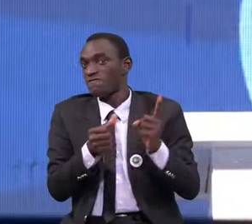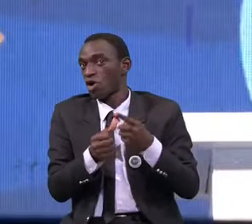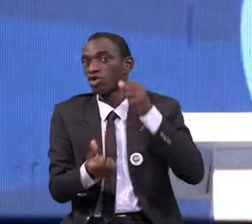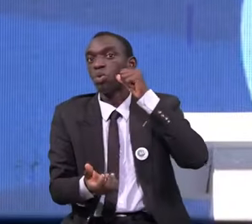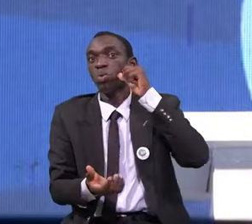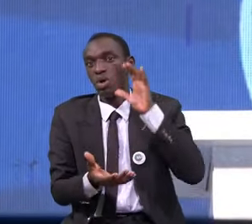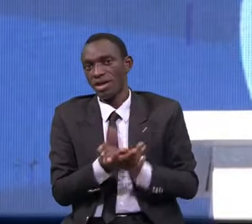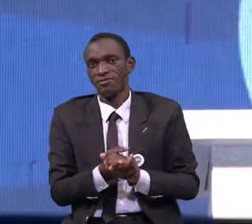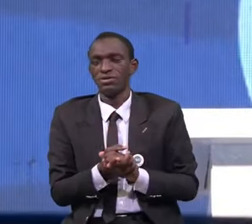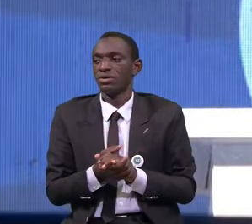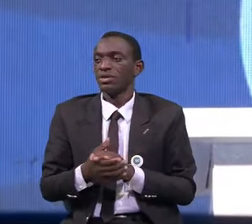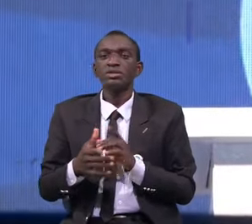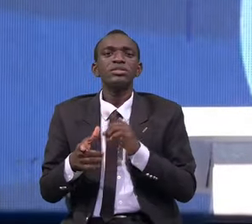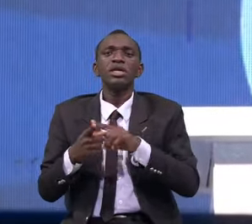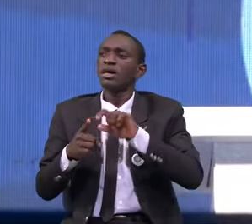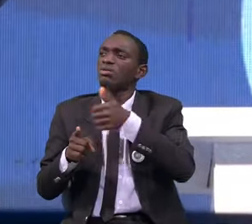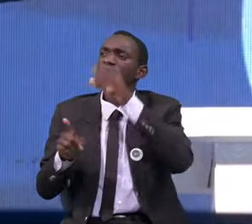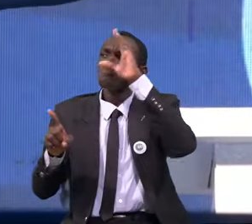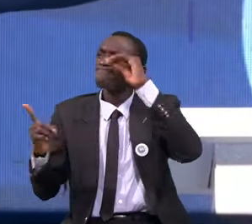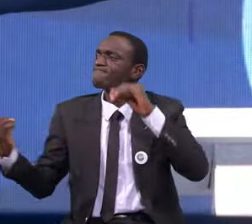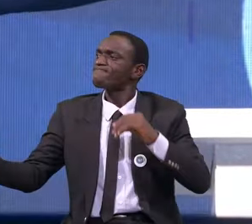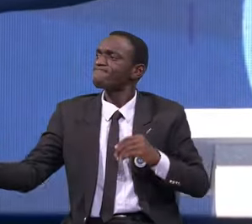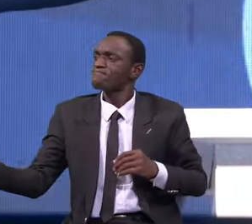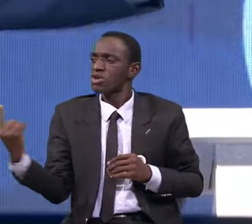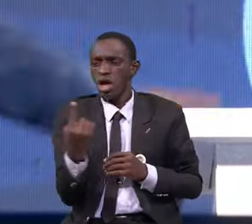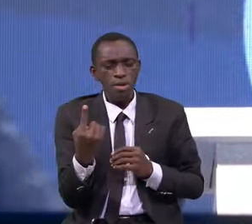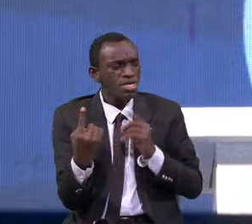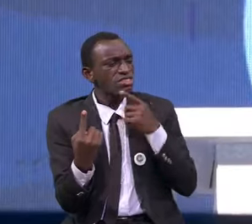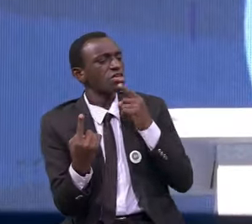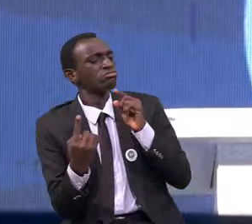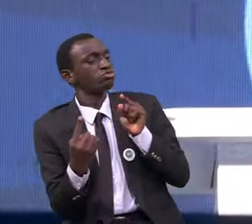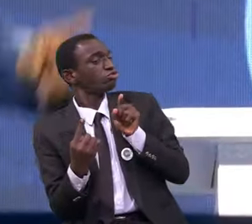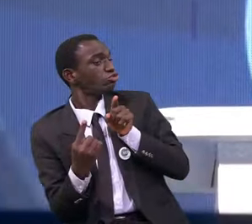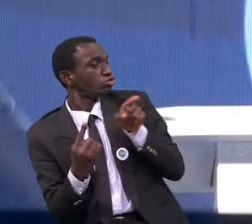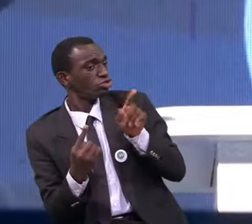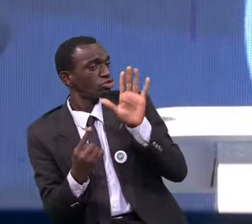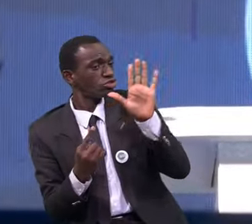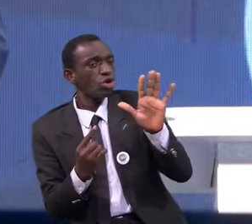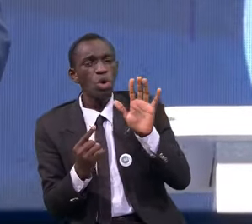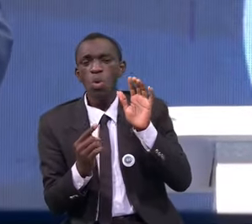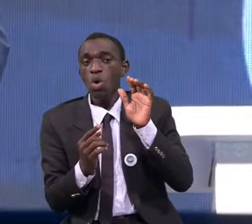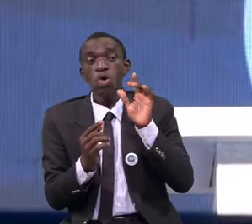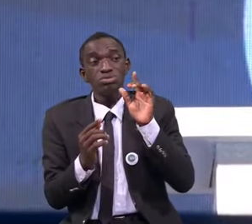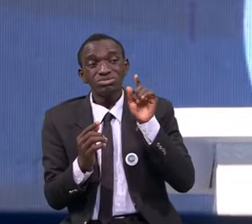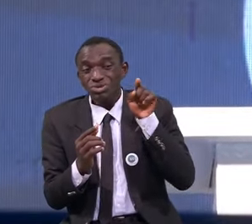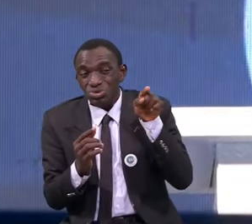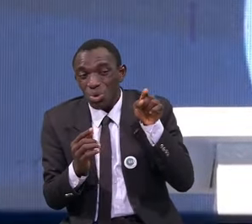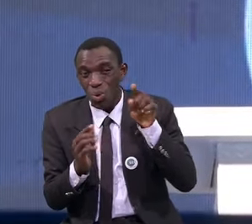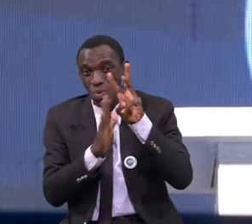Somebody comes to tell you the will of God. One man, one